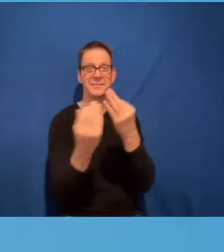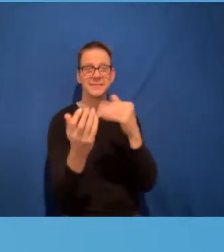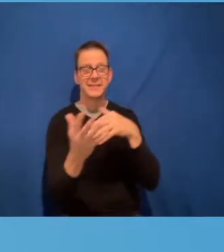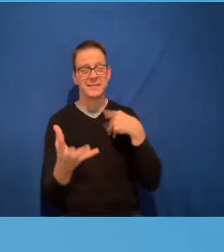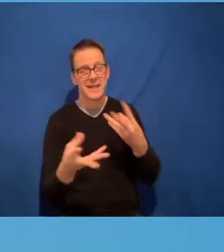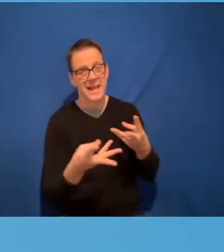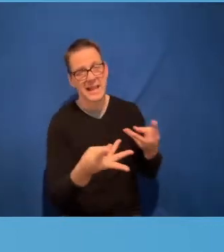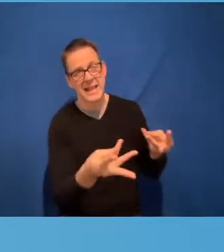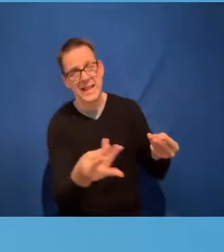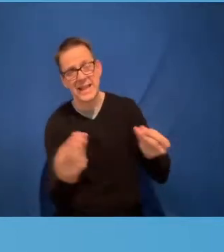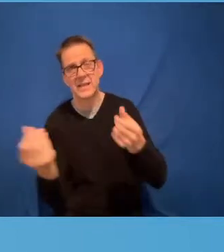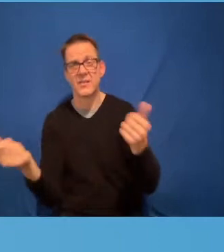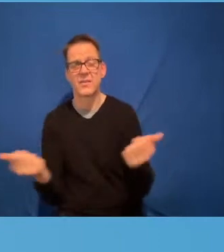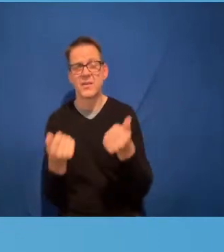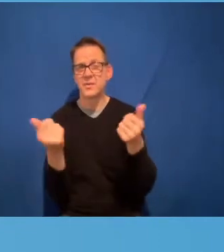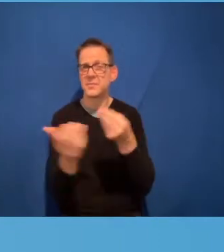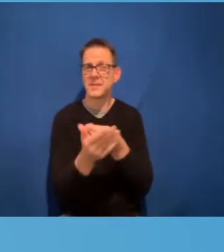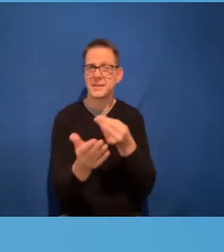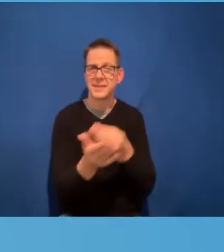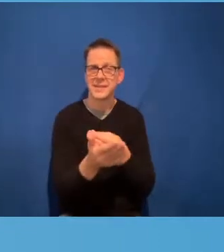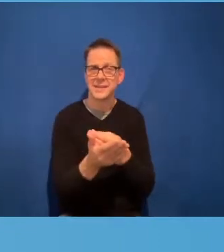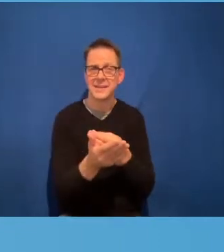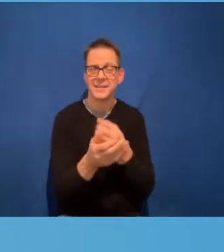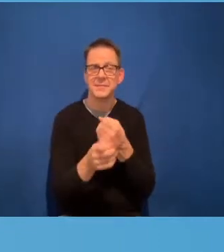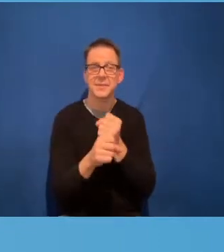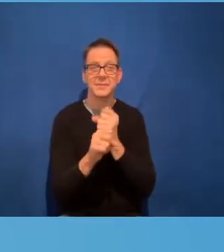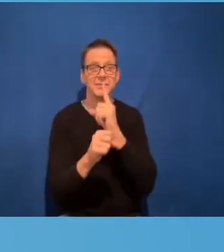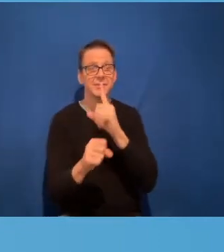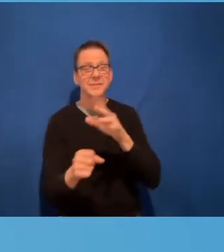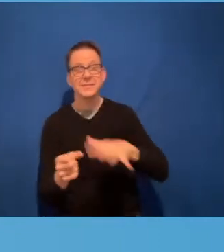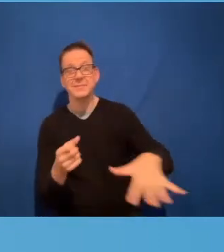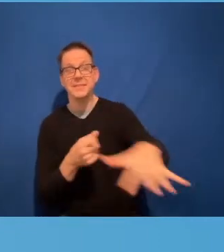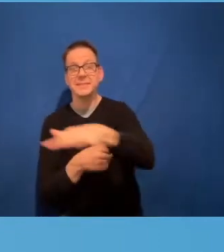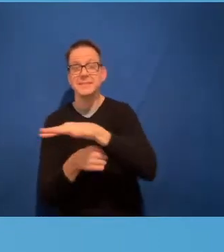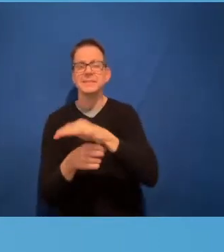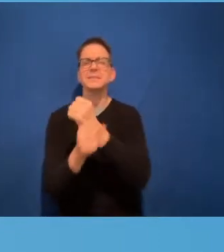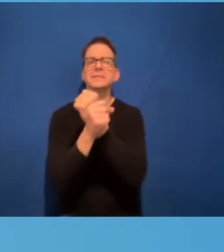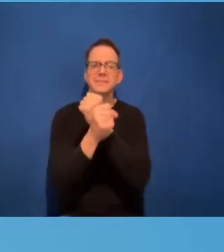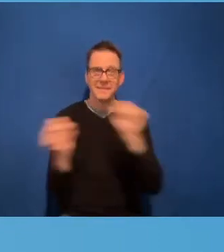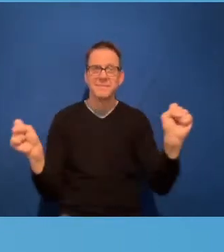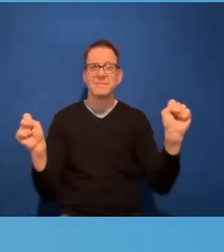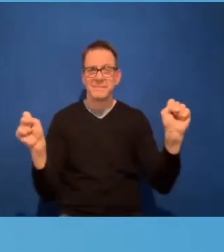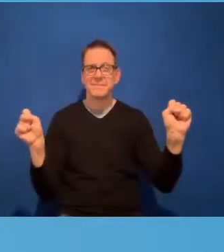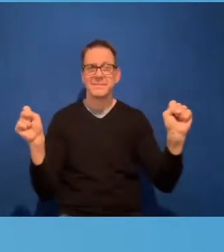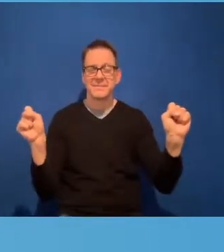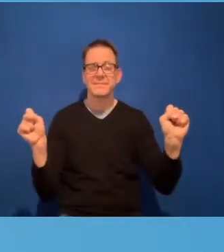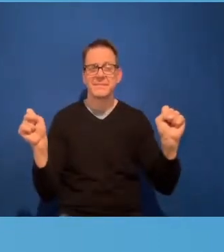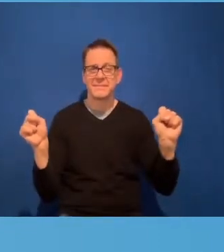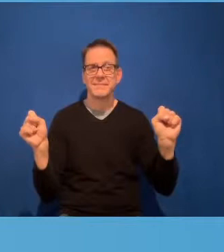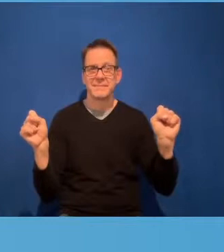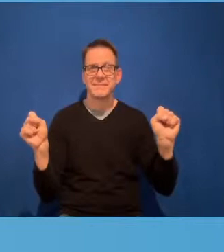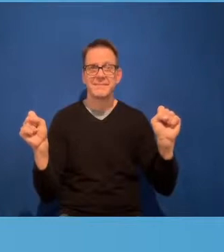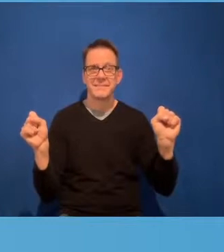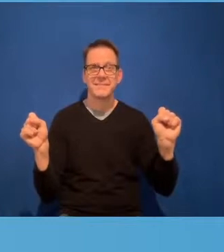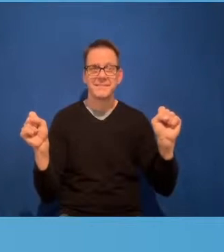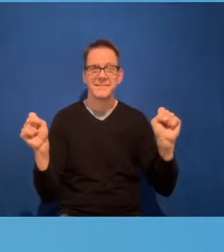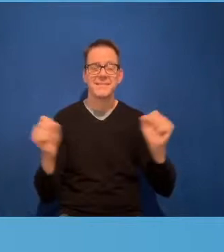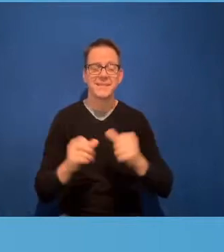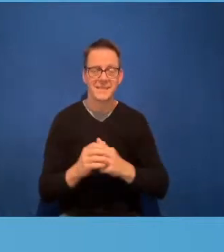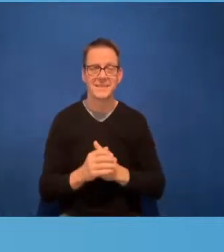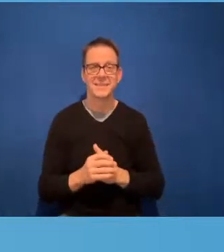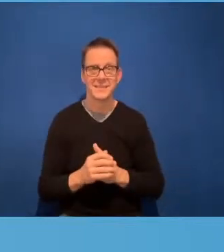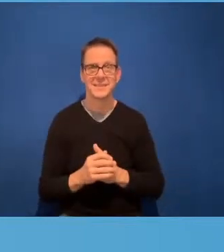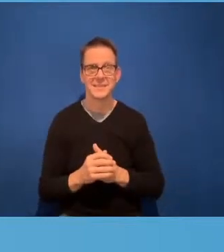clinics to make sure that the environment the patient comes in is safe, and we have the least germs possible over there.